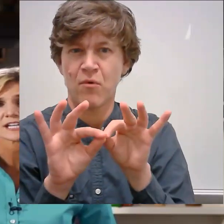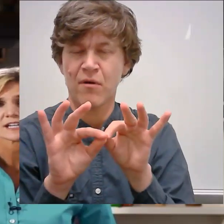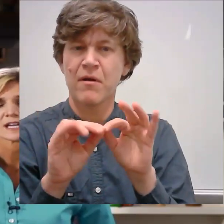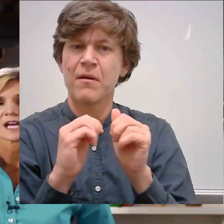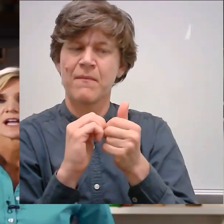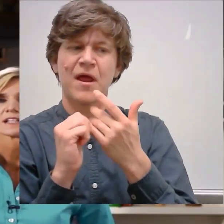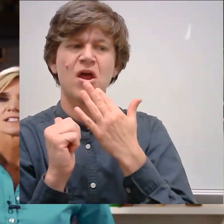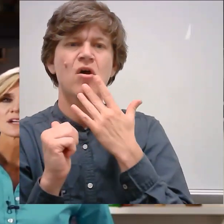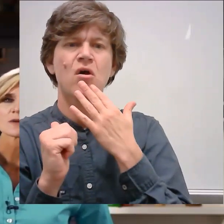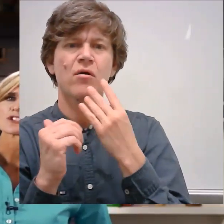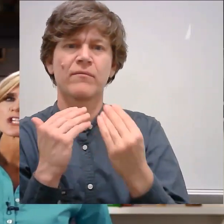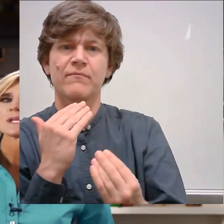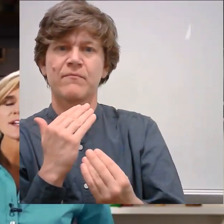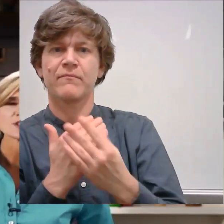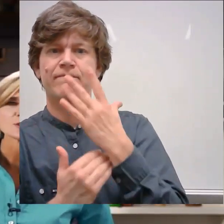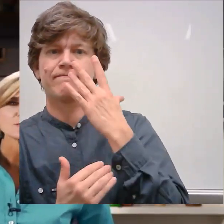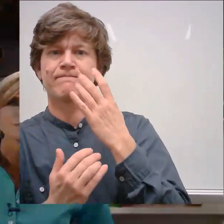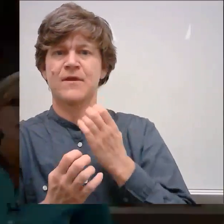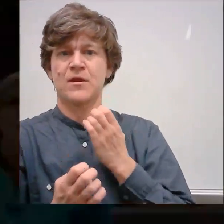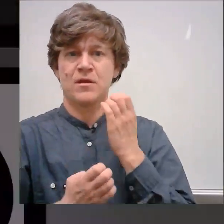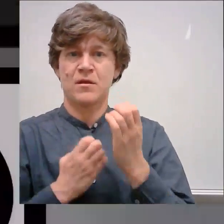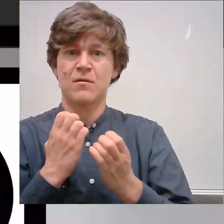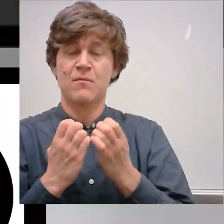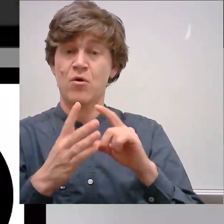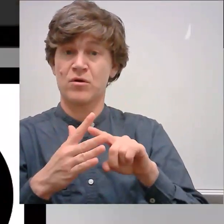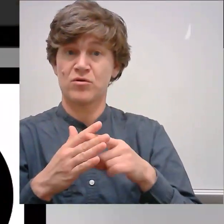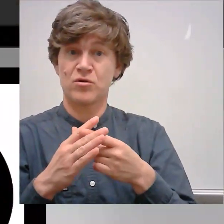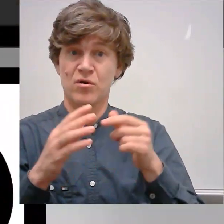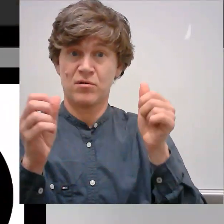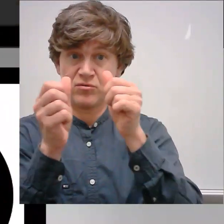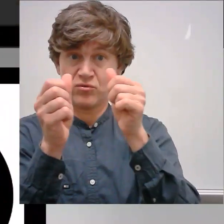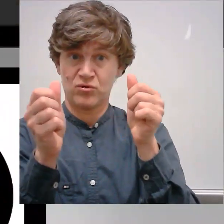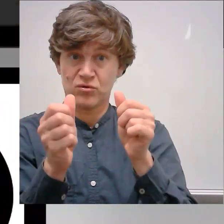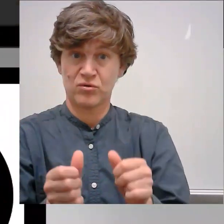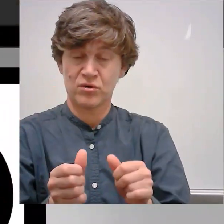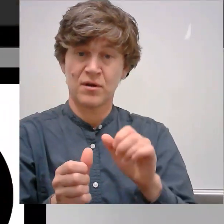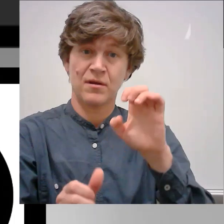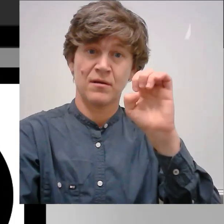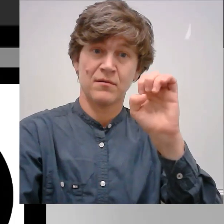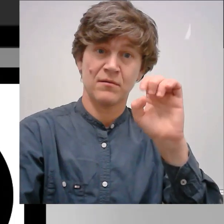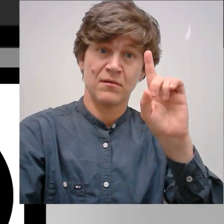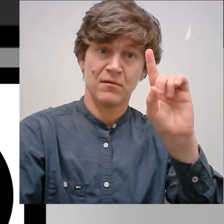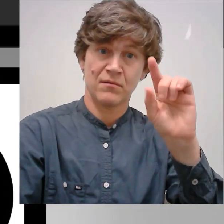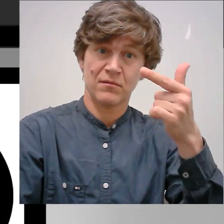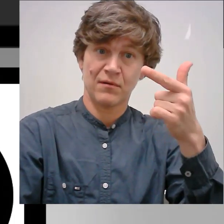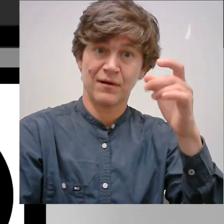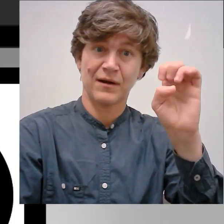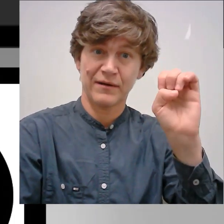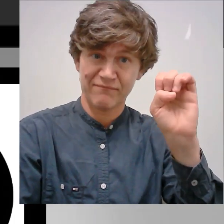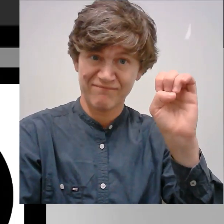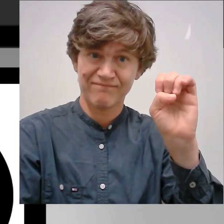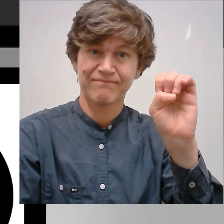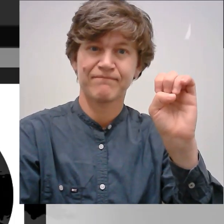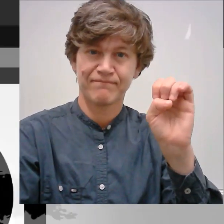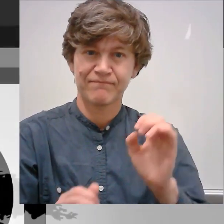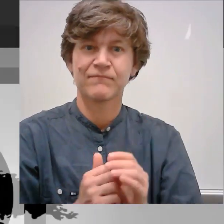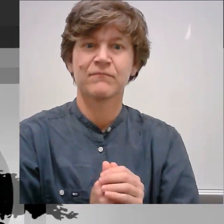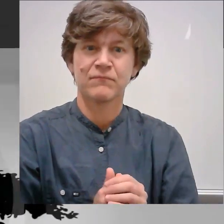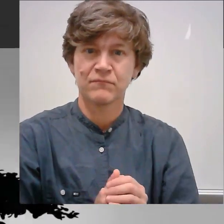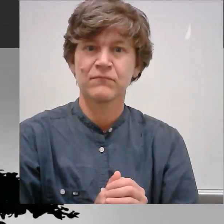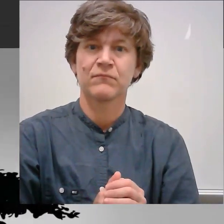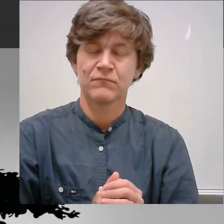reaction? Let's start with shape and edge. When we're infants, we prefer to look at high contrast edges and patterns. As